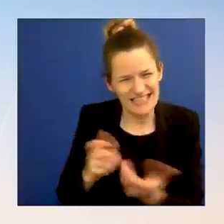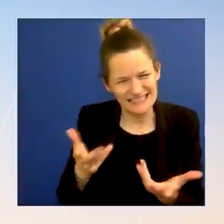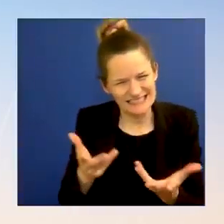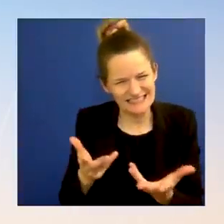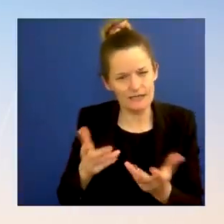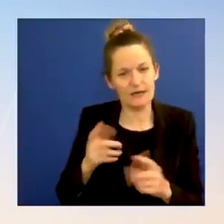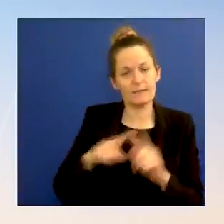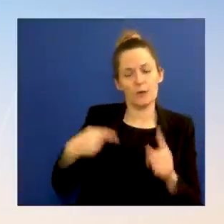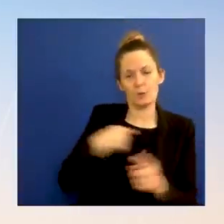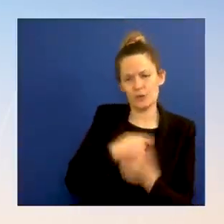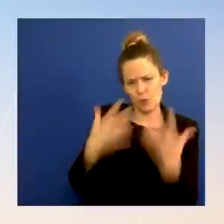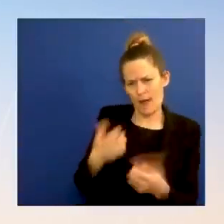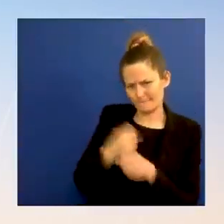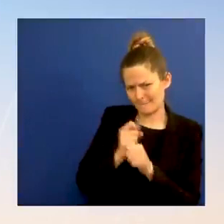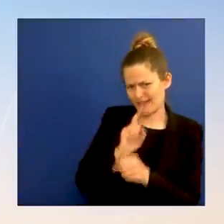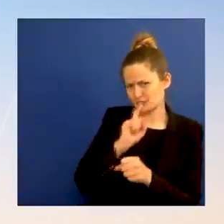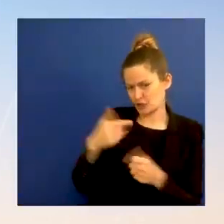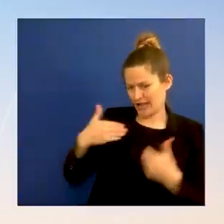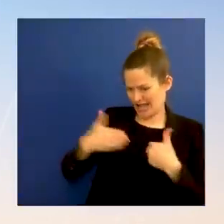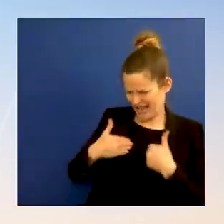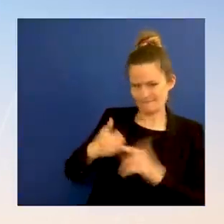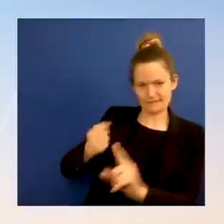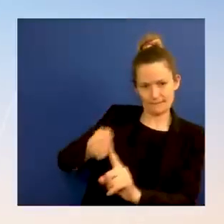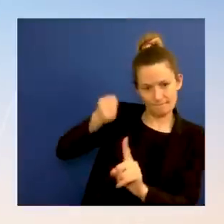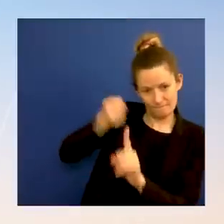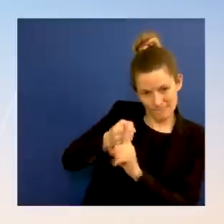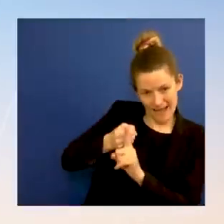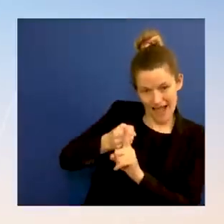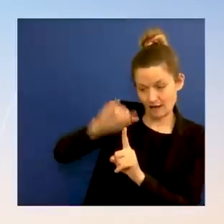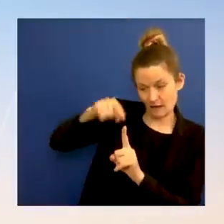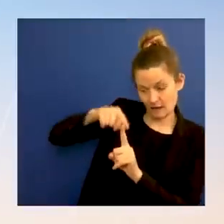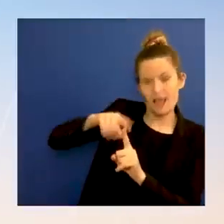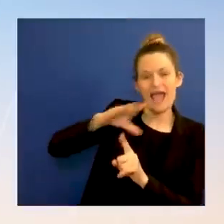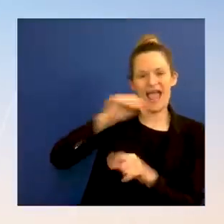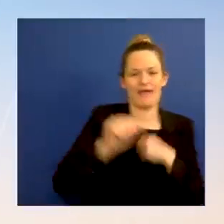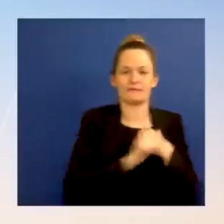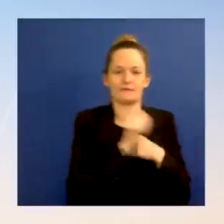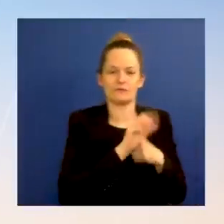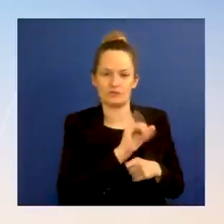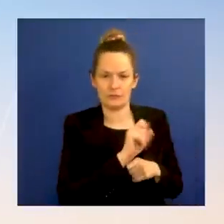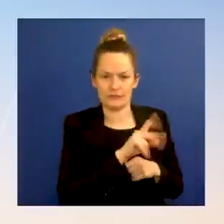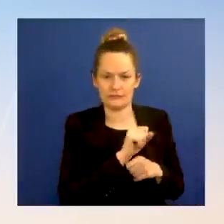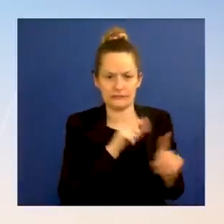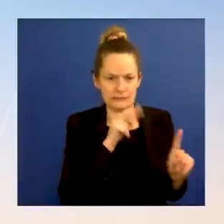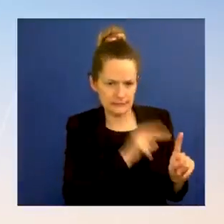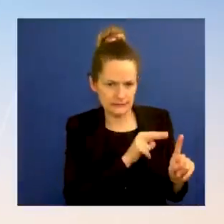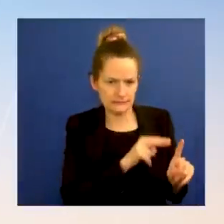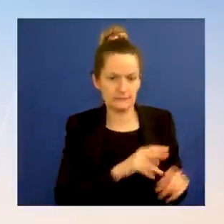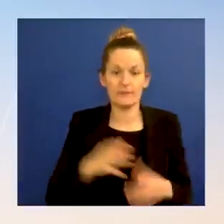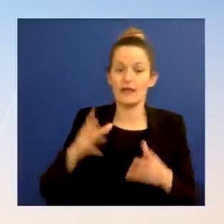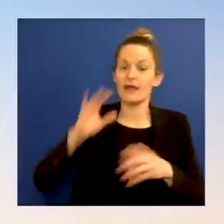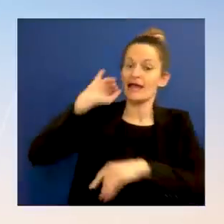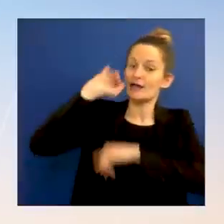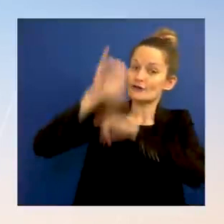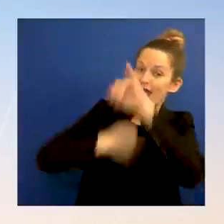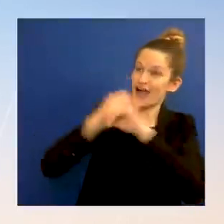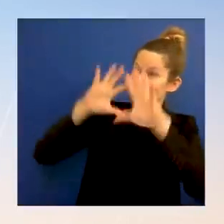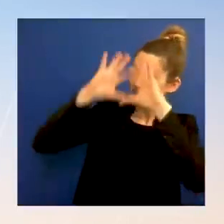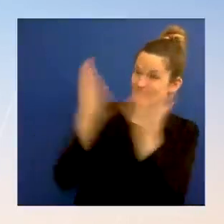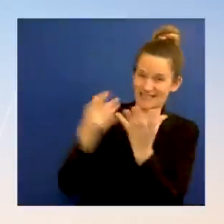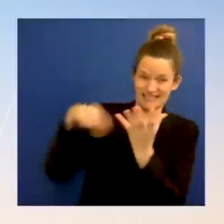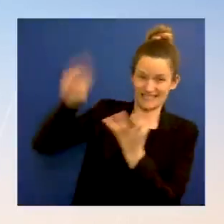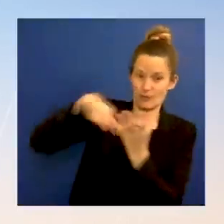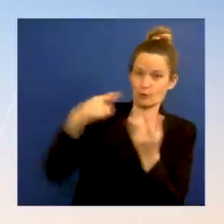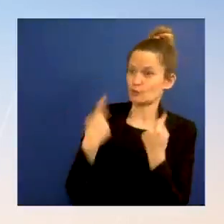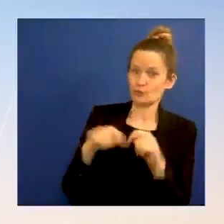risk. But part of, broadly speaking, part of what we're trying to do internationally is have conversations, as we have been for weeks now, with